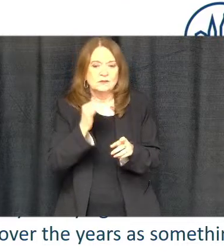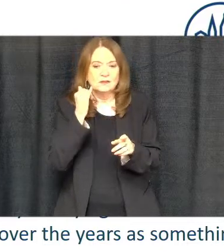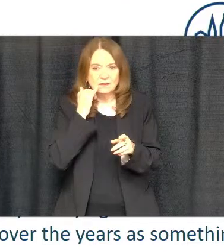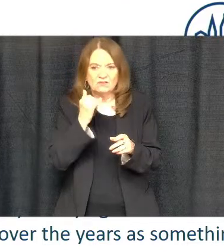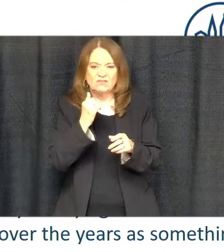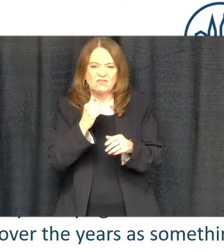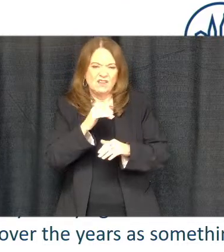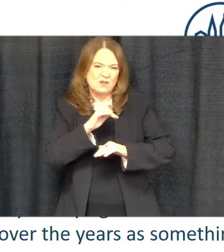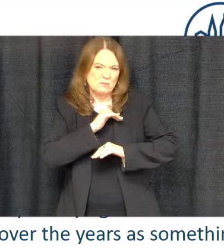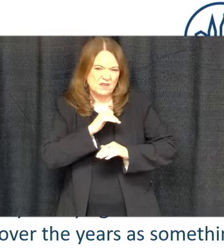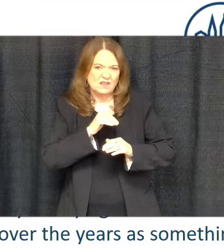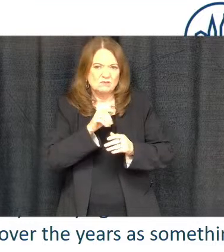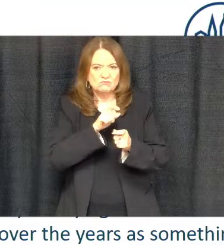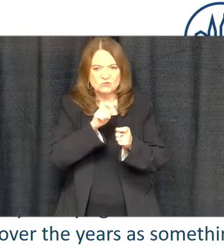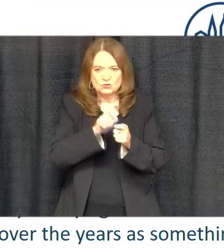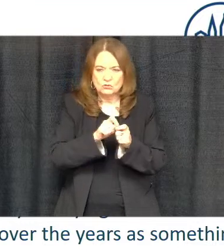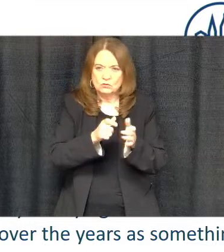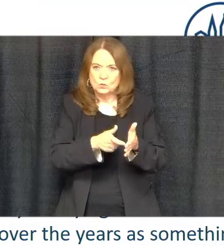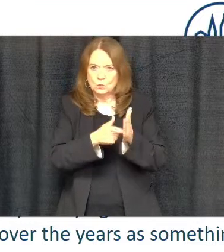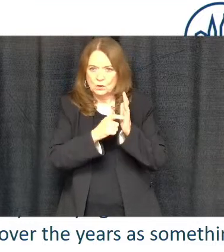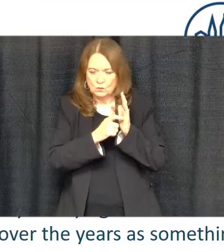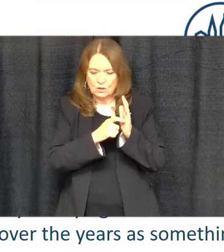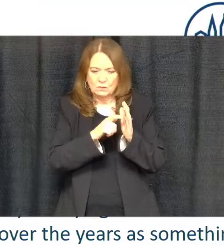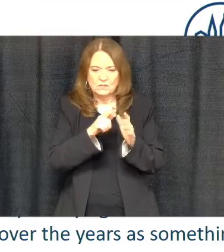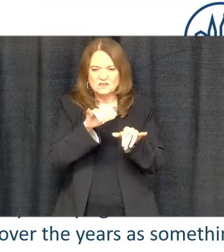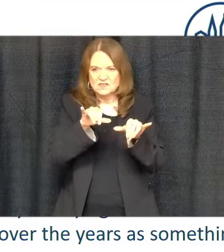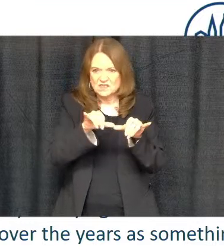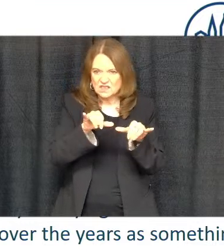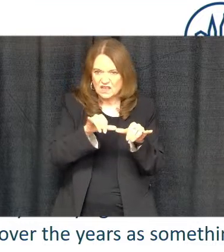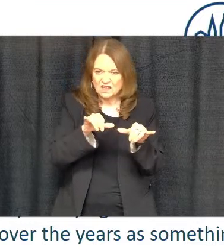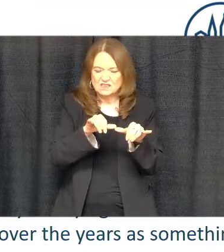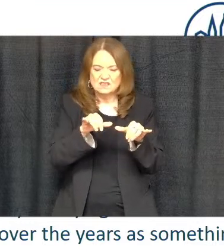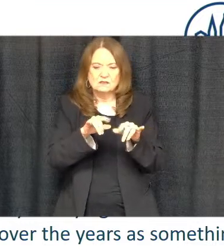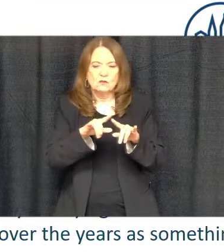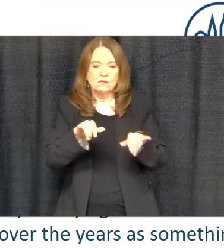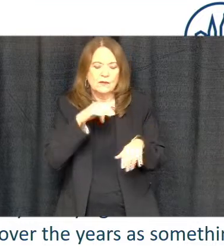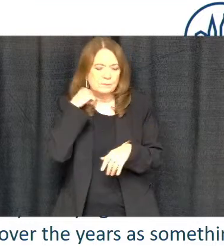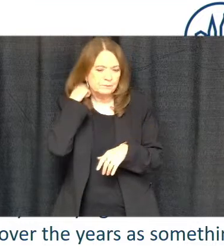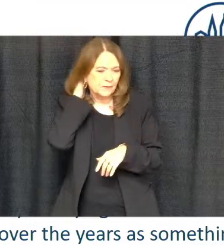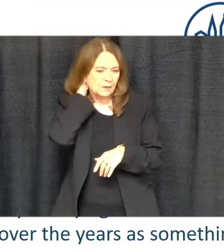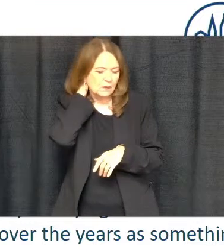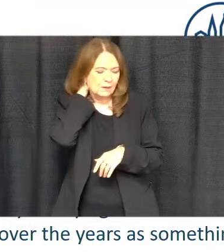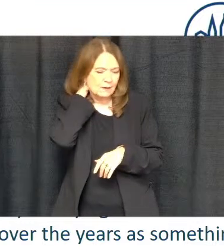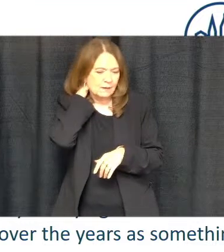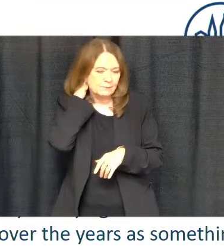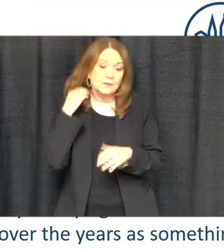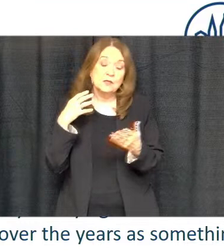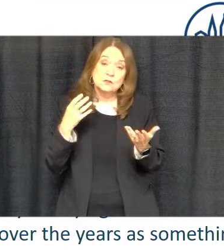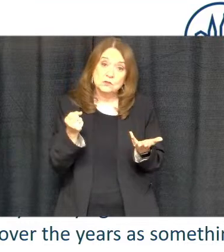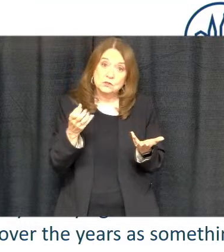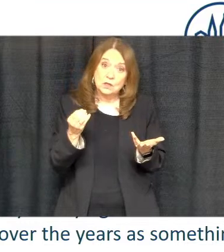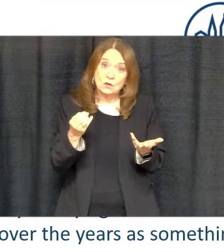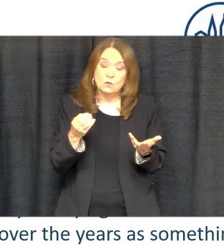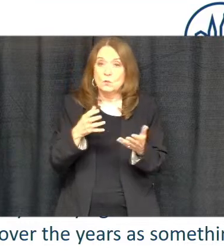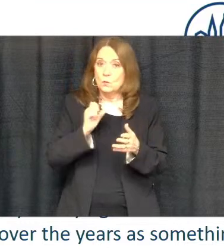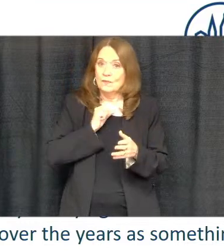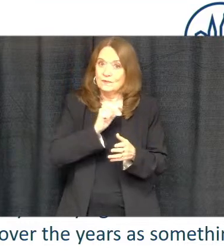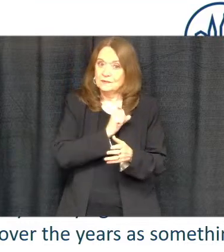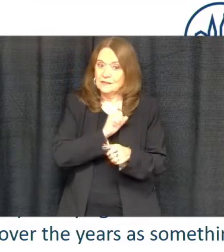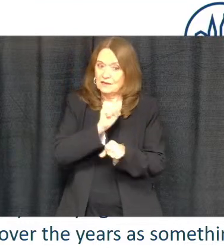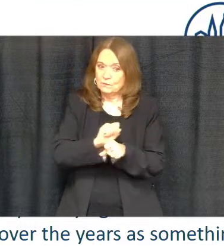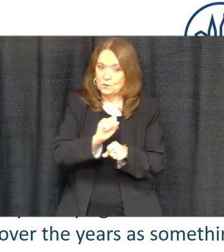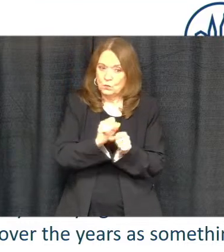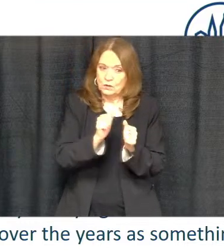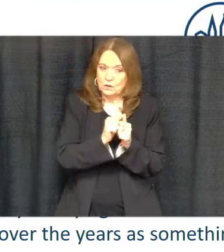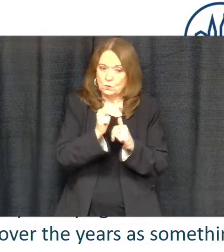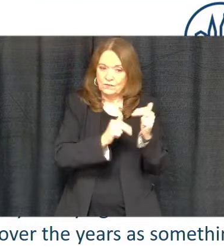minimum sizes and lot size, not width, but just lot size. So what the staff has worked with the